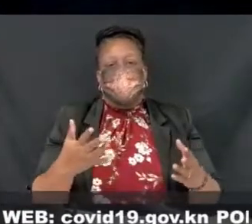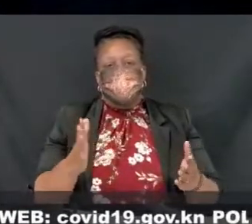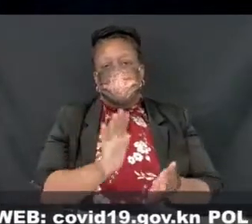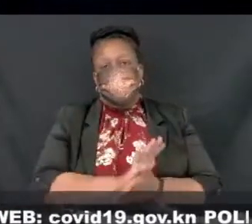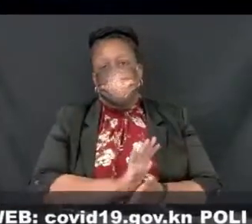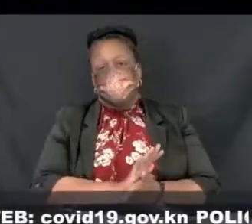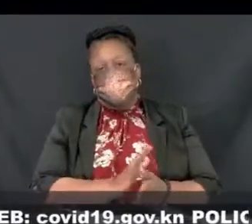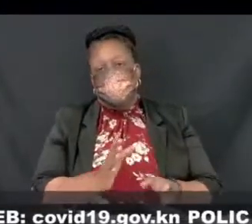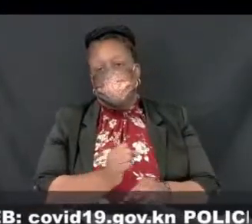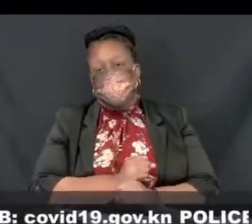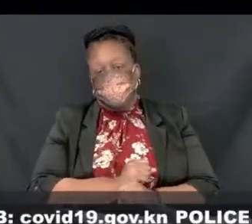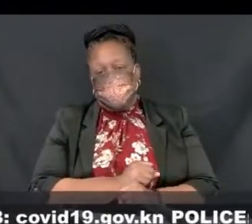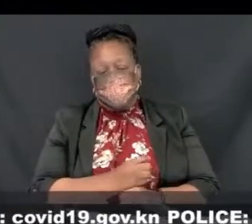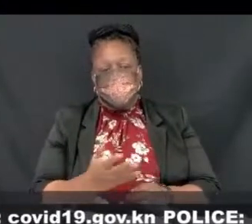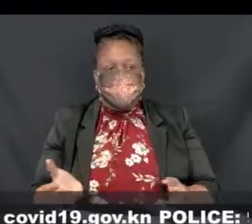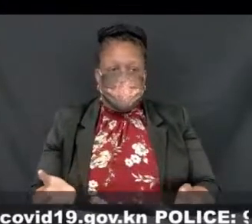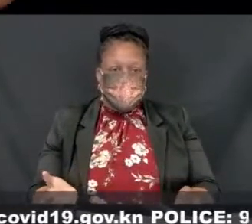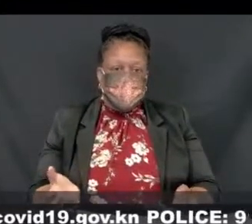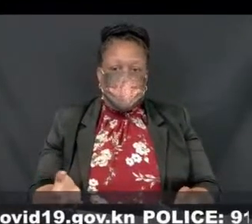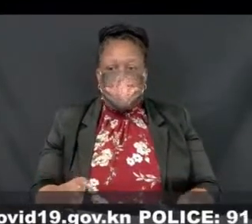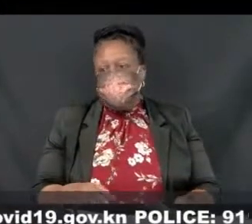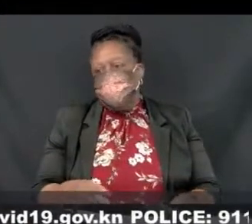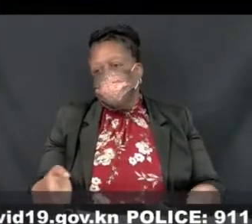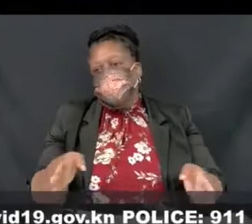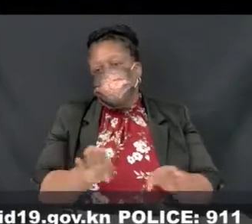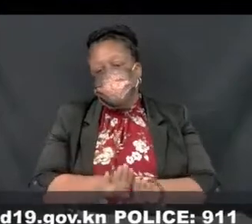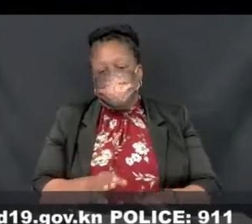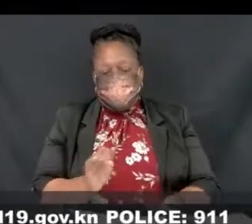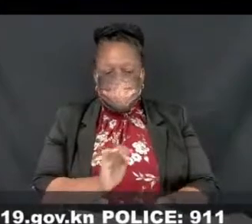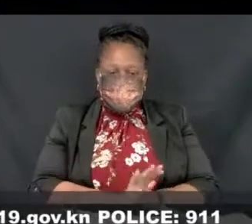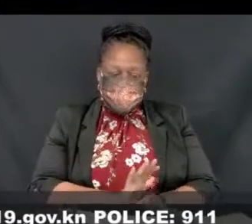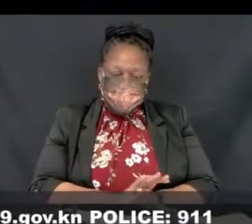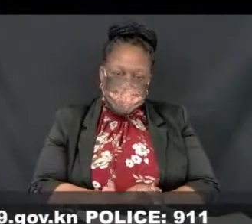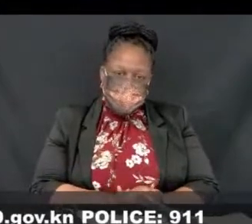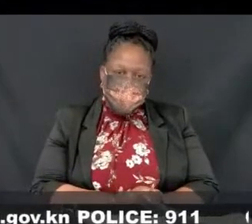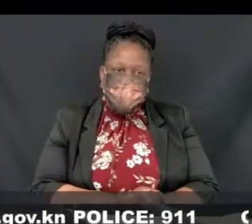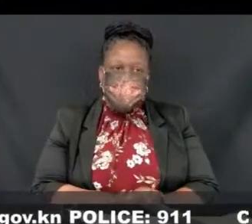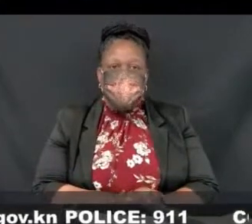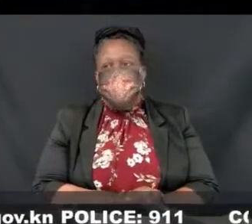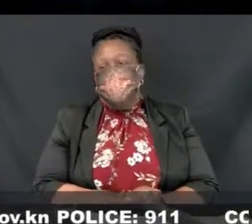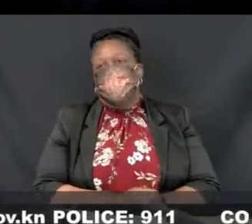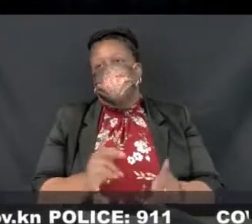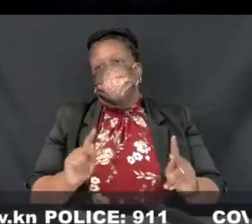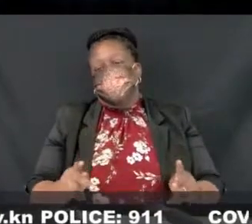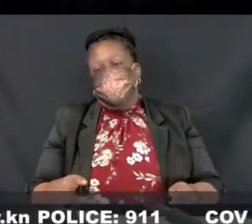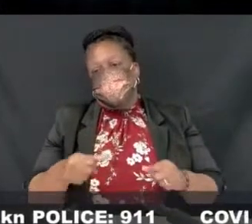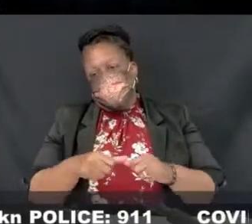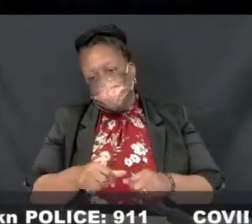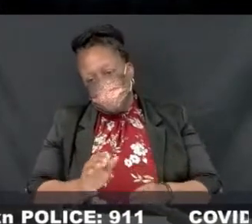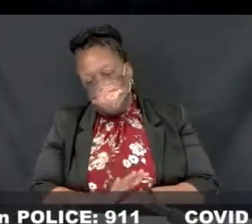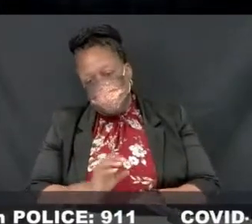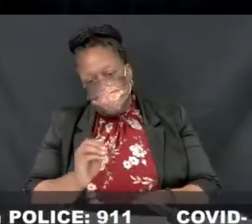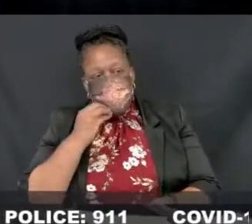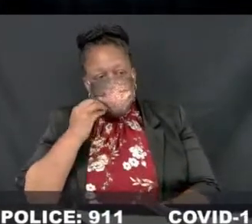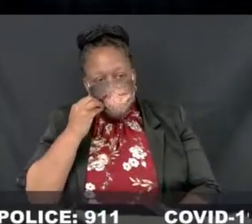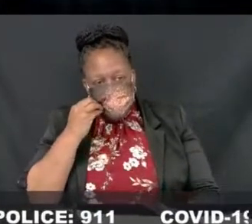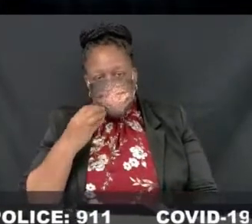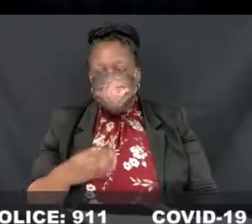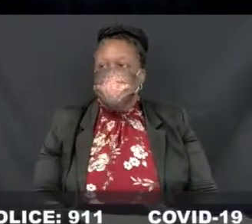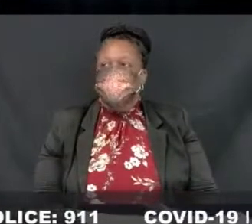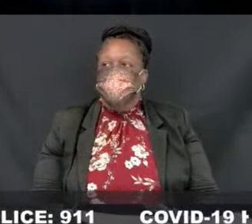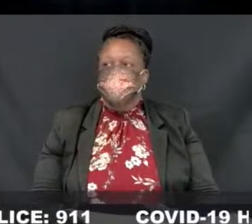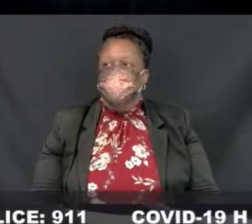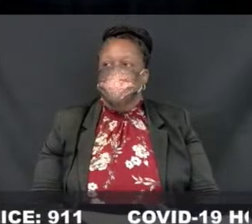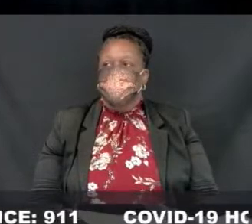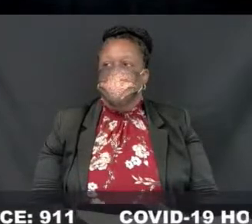and private sector was severely impacted. Then we moved on to wave 3. And in wave 3, we saw that the vaccination process for the